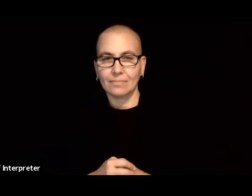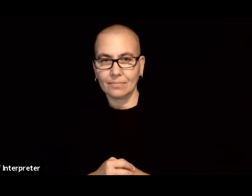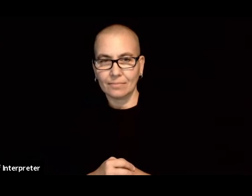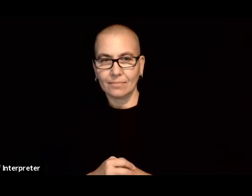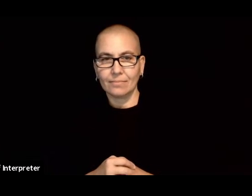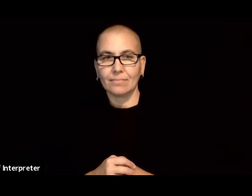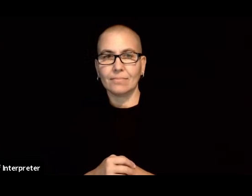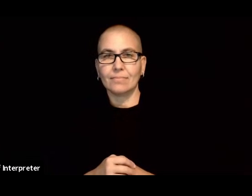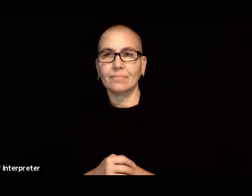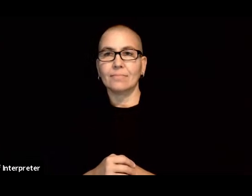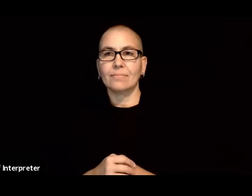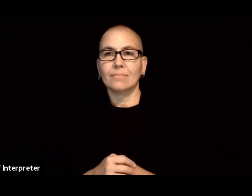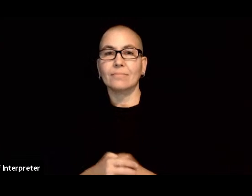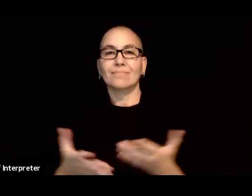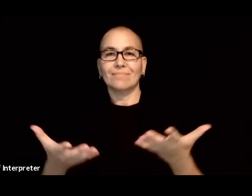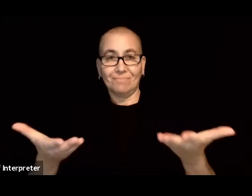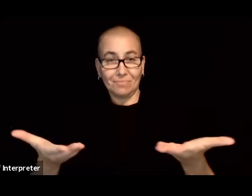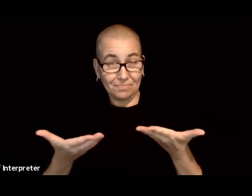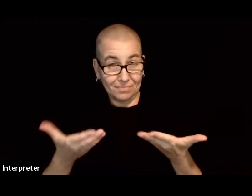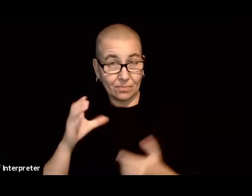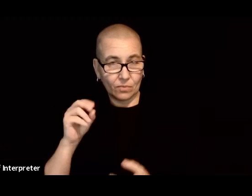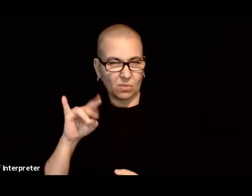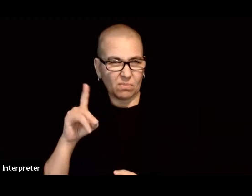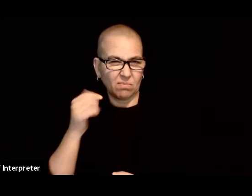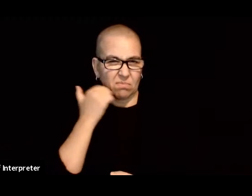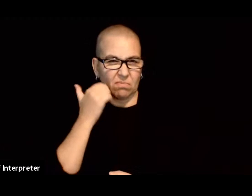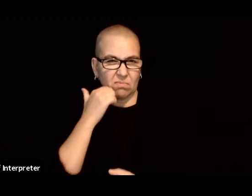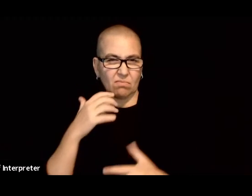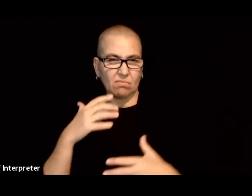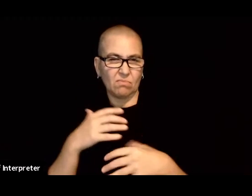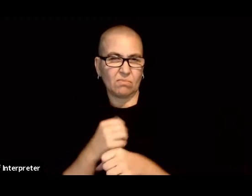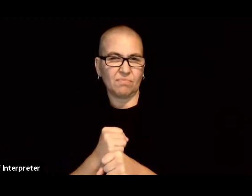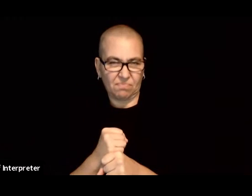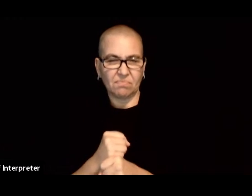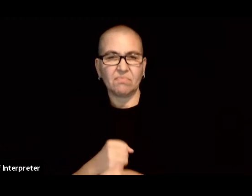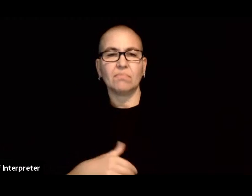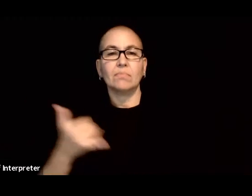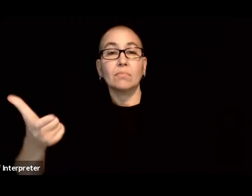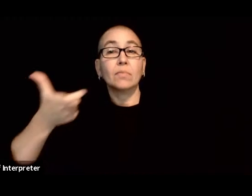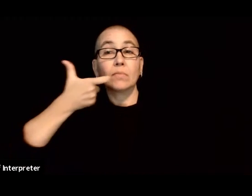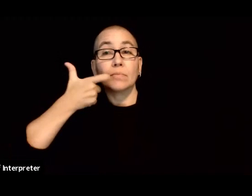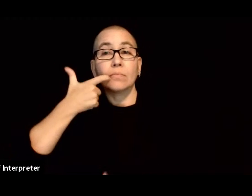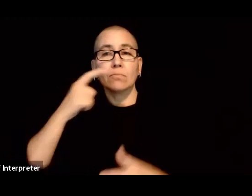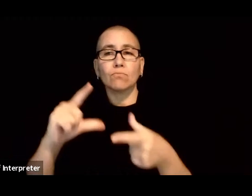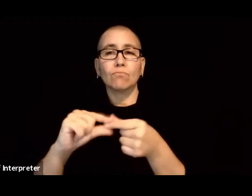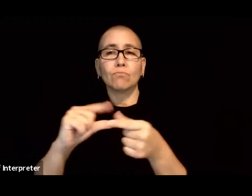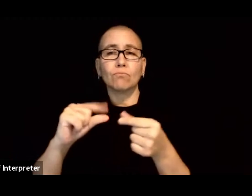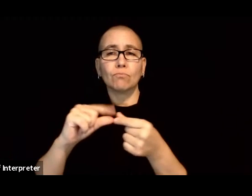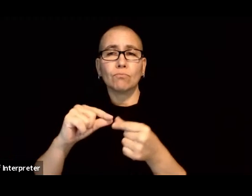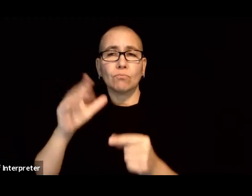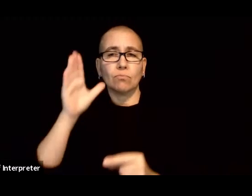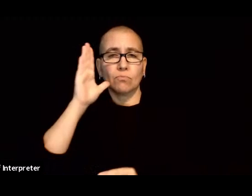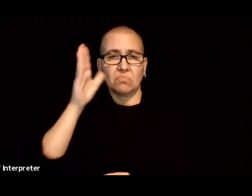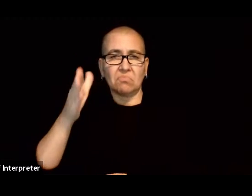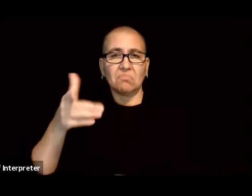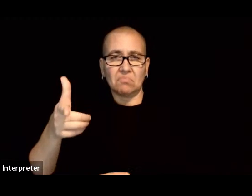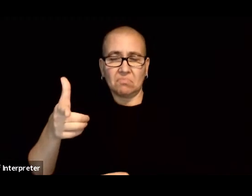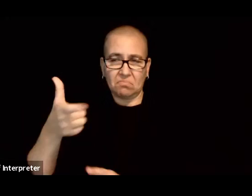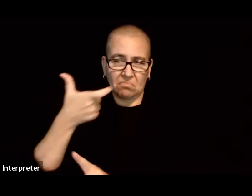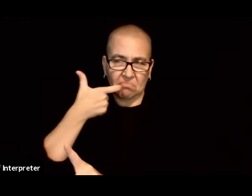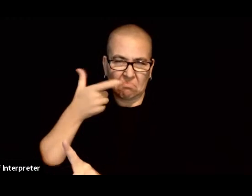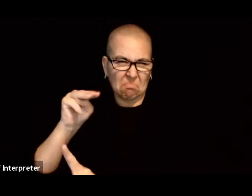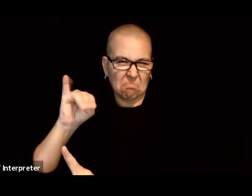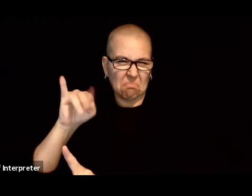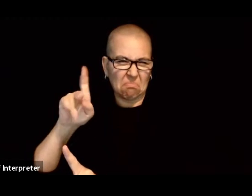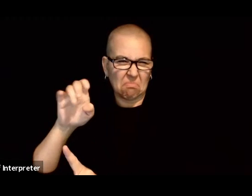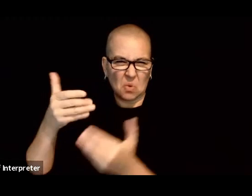hand the conference over to your speaker today, Mr. Mike Schilmer. The floor is yours. Thank you for